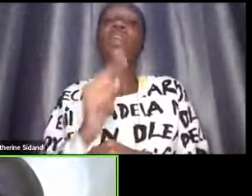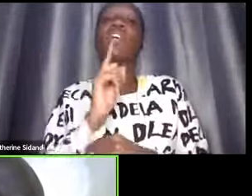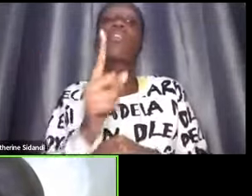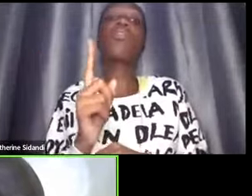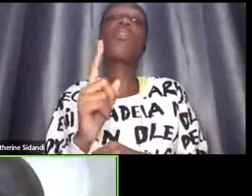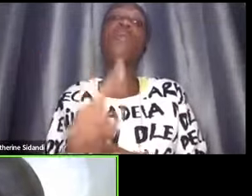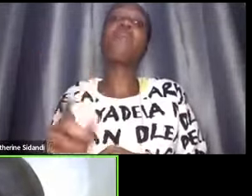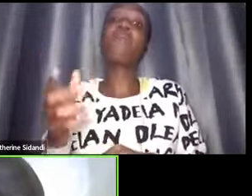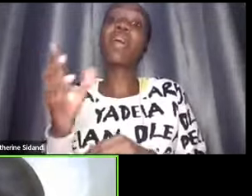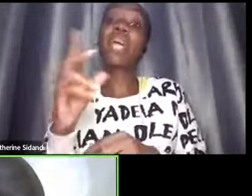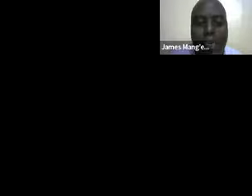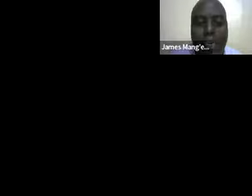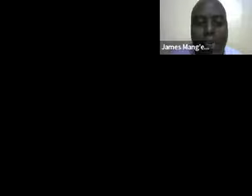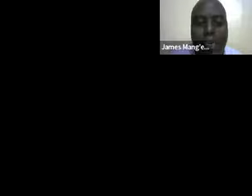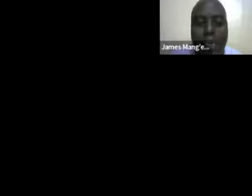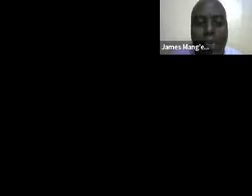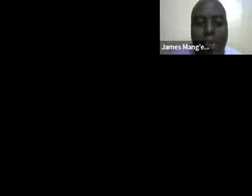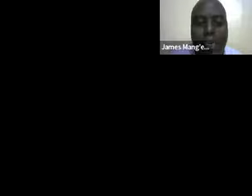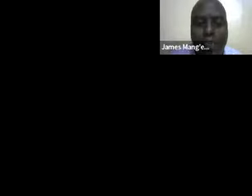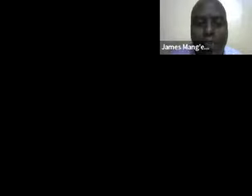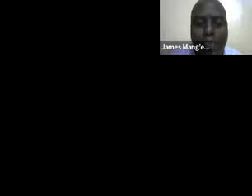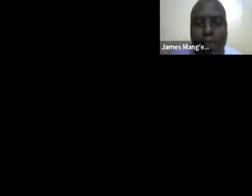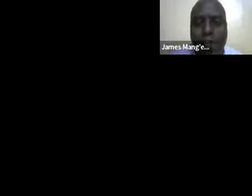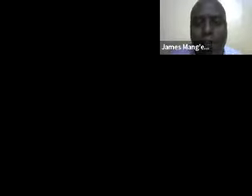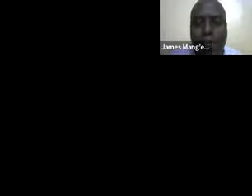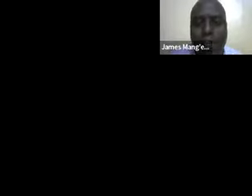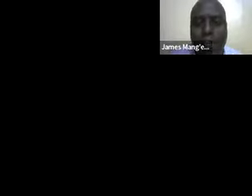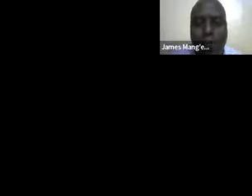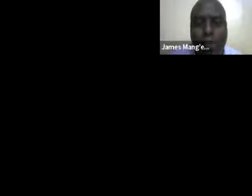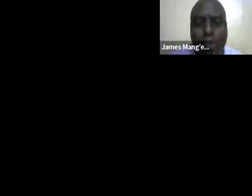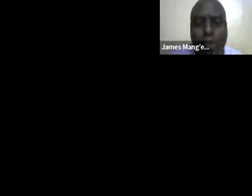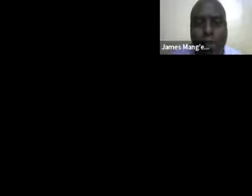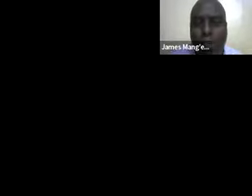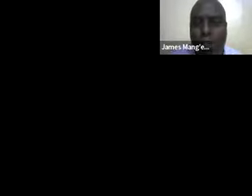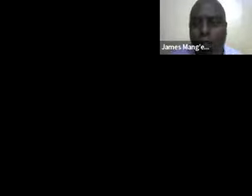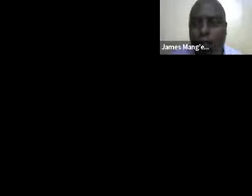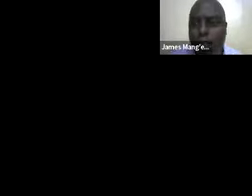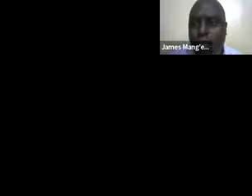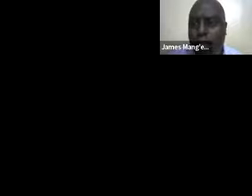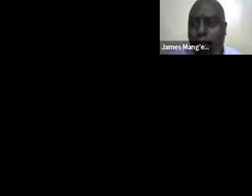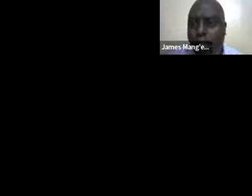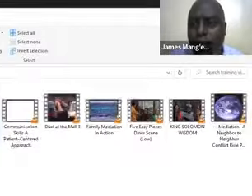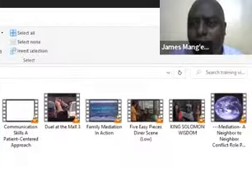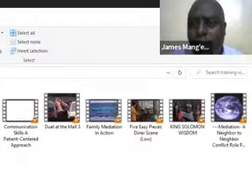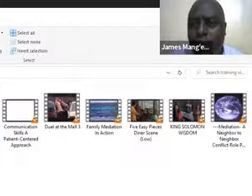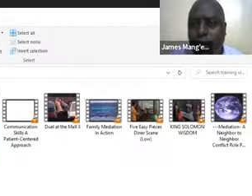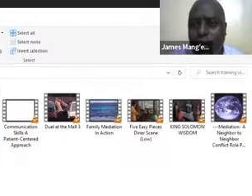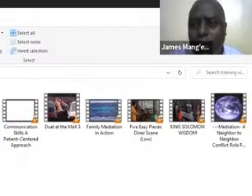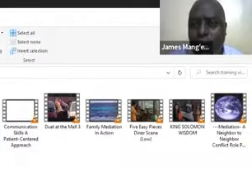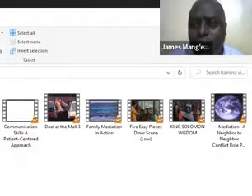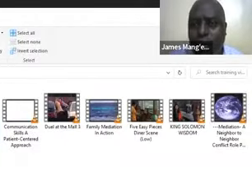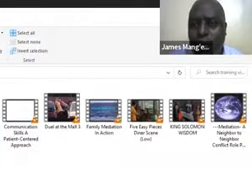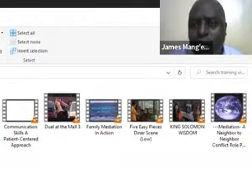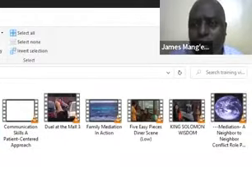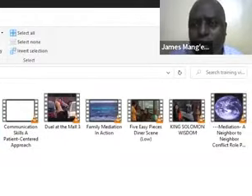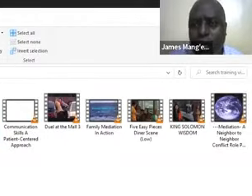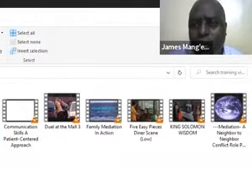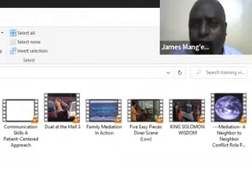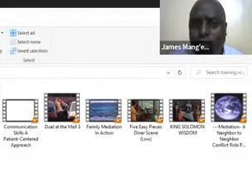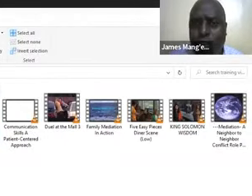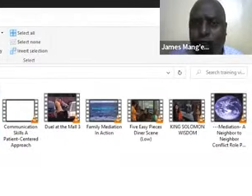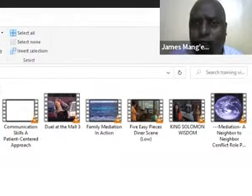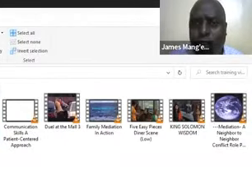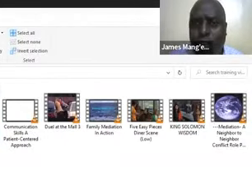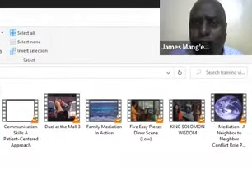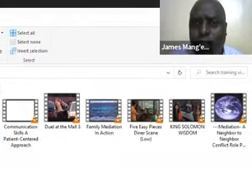reacts to that, and you'll be surprised. Just have a look at this. Sorry, I'll have to